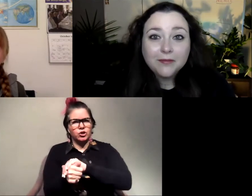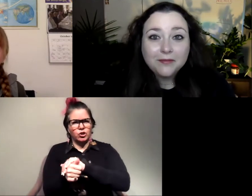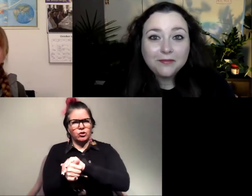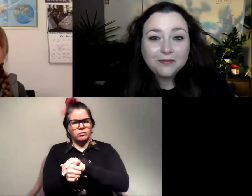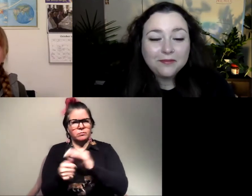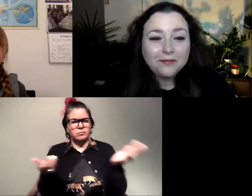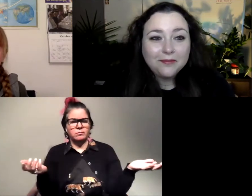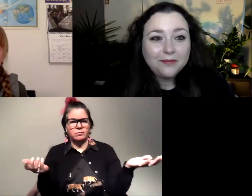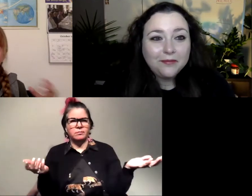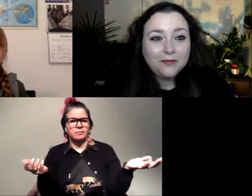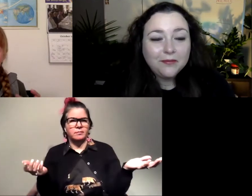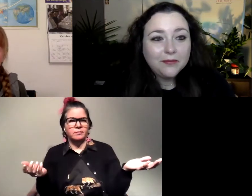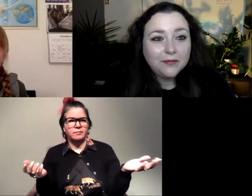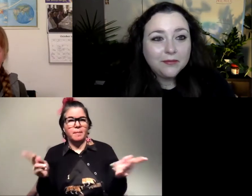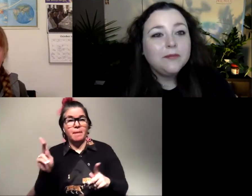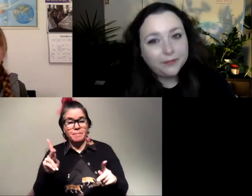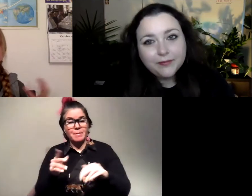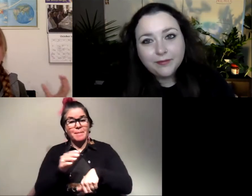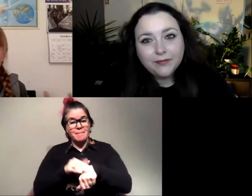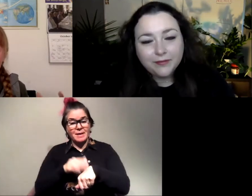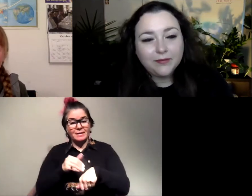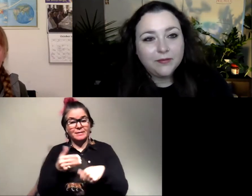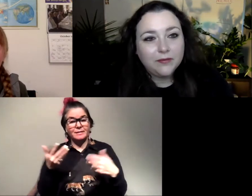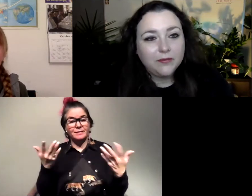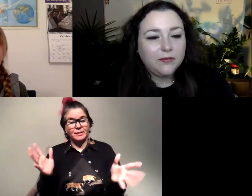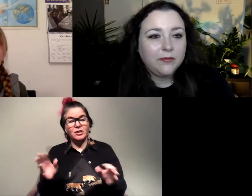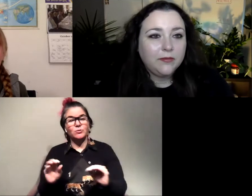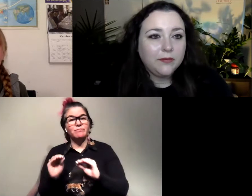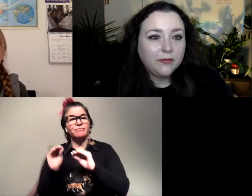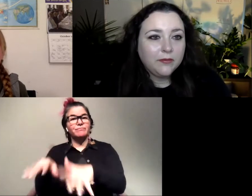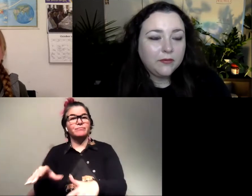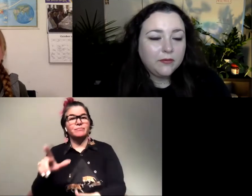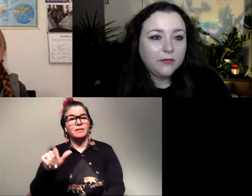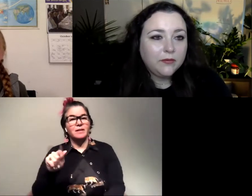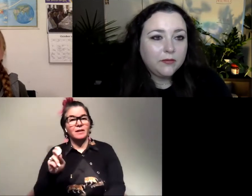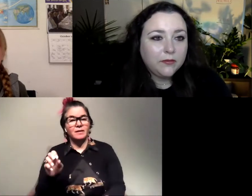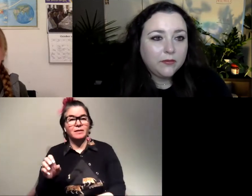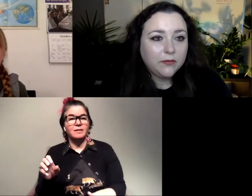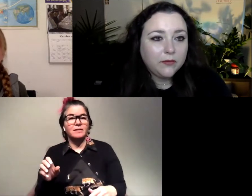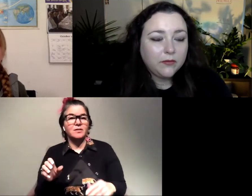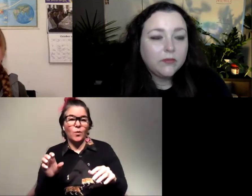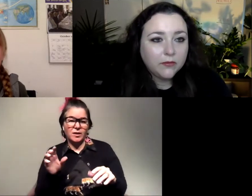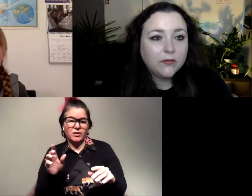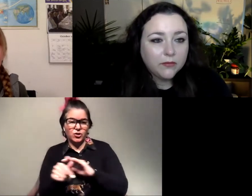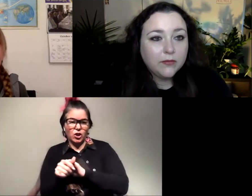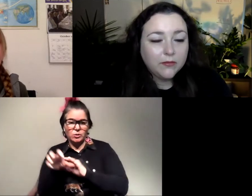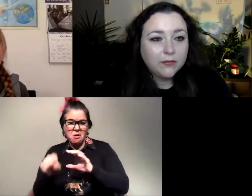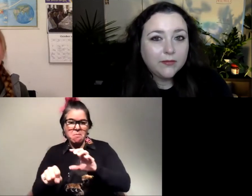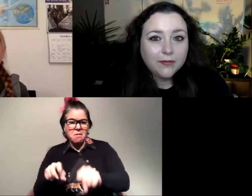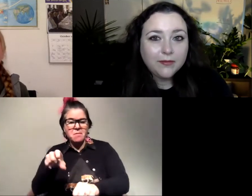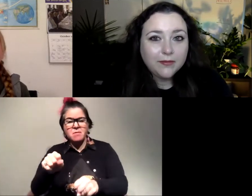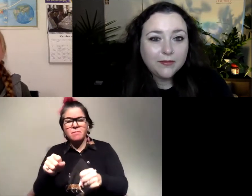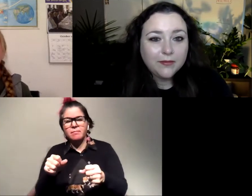turtles that people had as pets, and then they'll release them and you get these like invasive turtles in your pond.